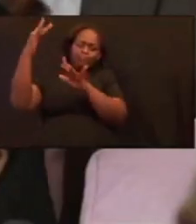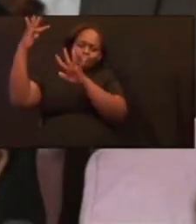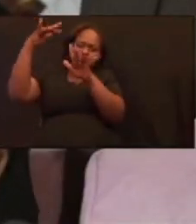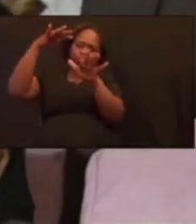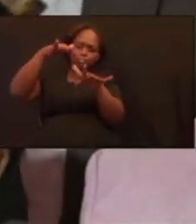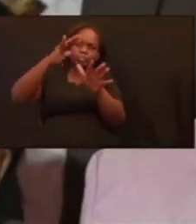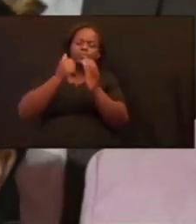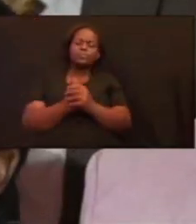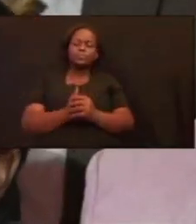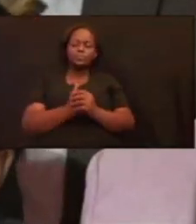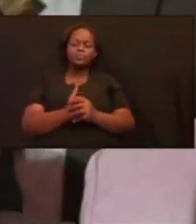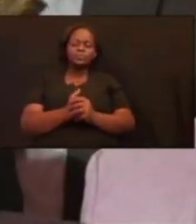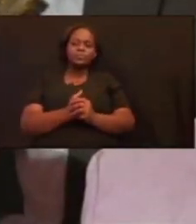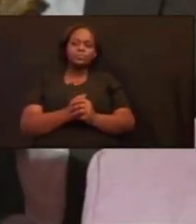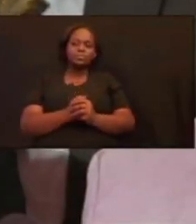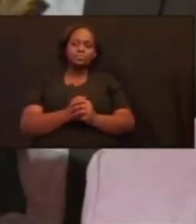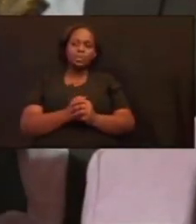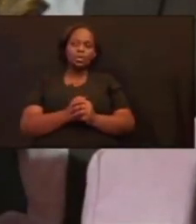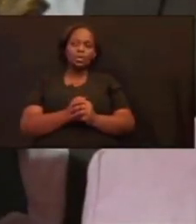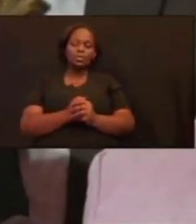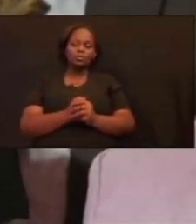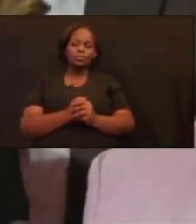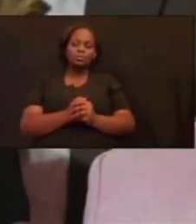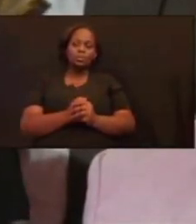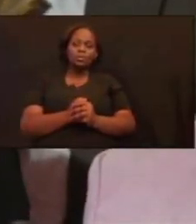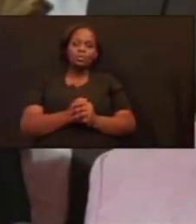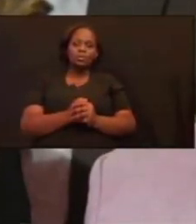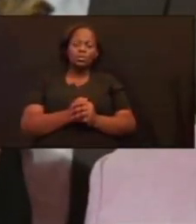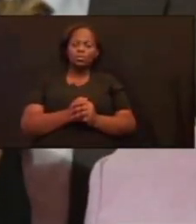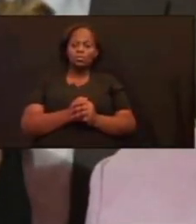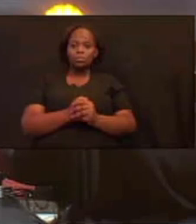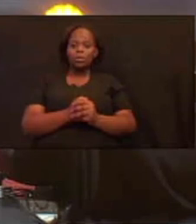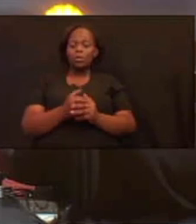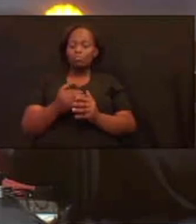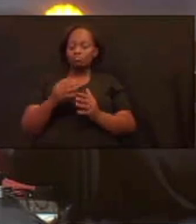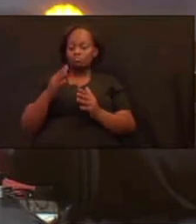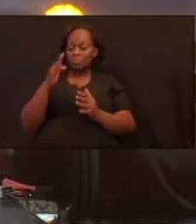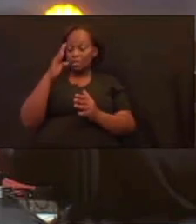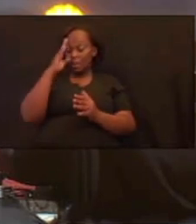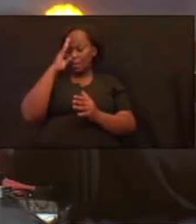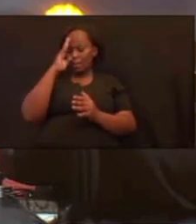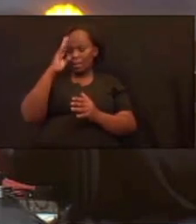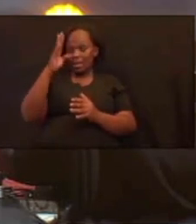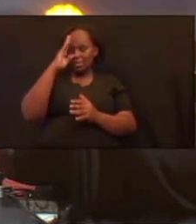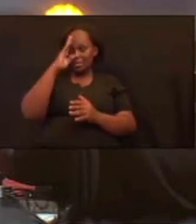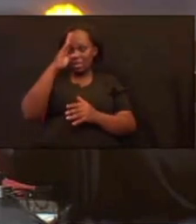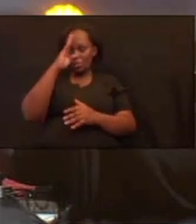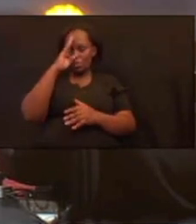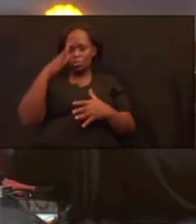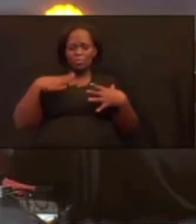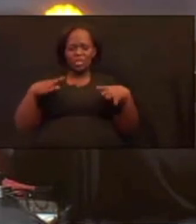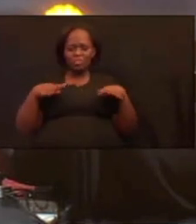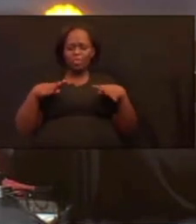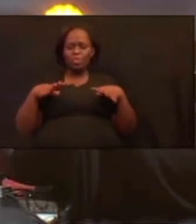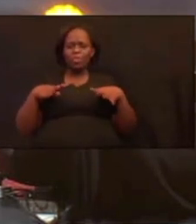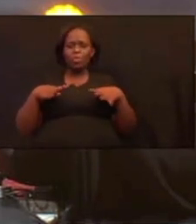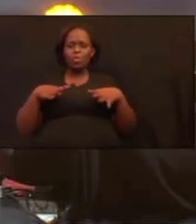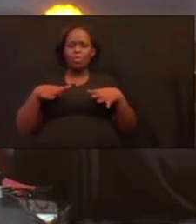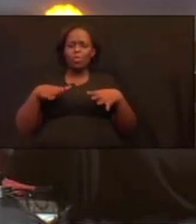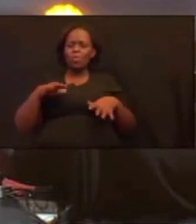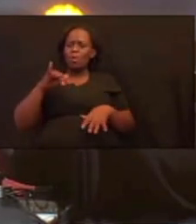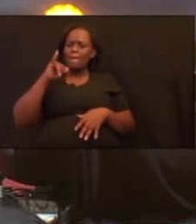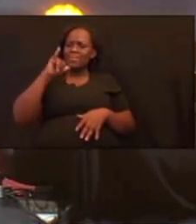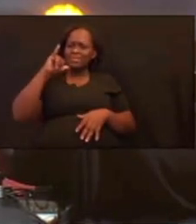Hallelujah. By the way, let me salute all of you who have endured here. You know, the Bible says that